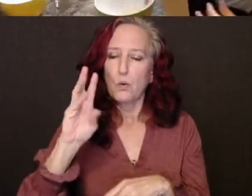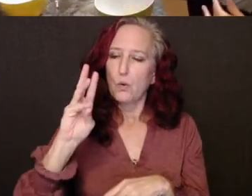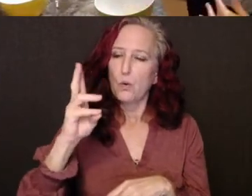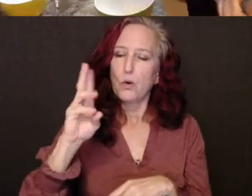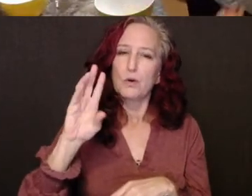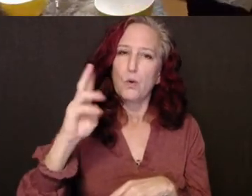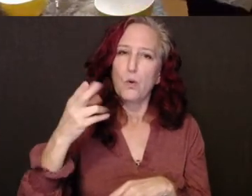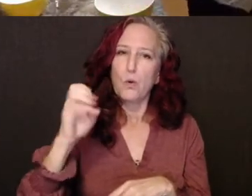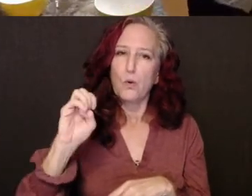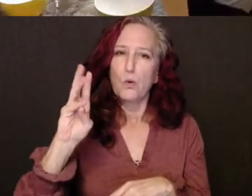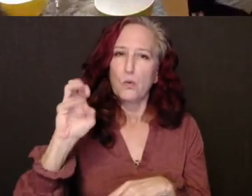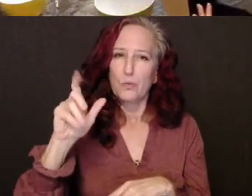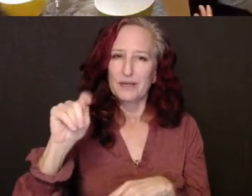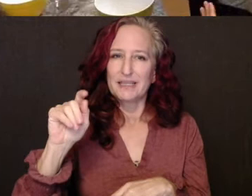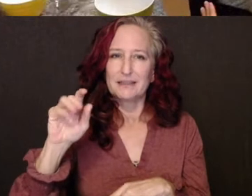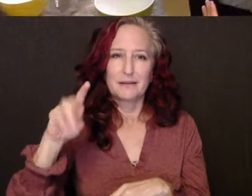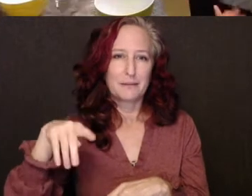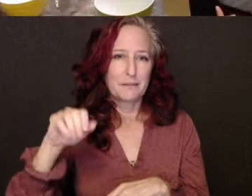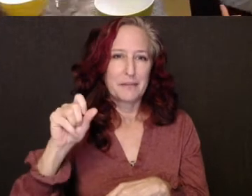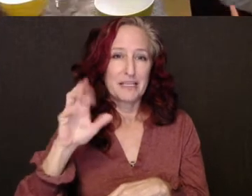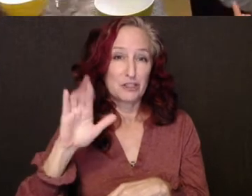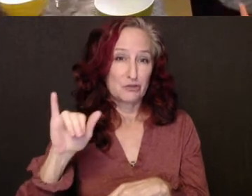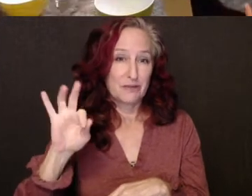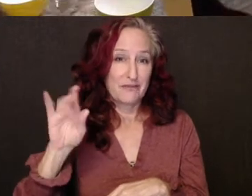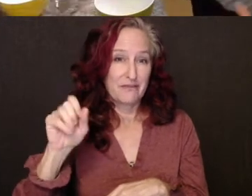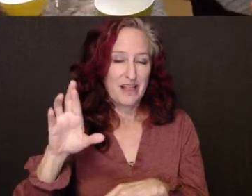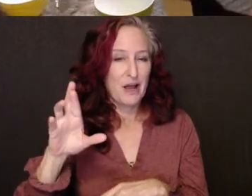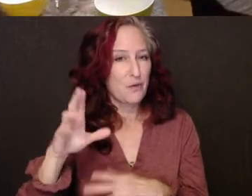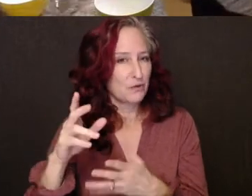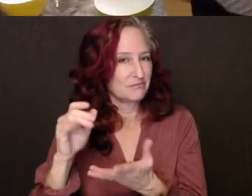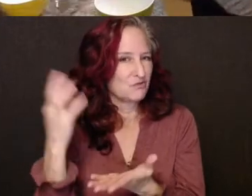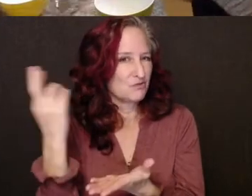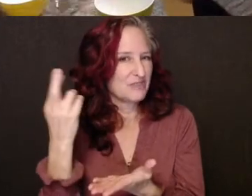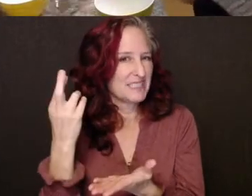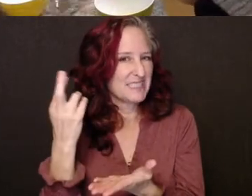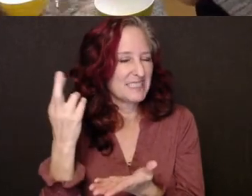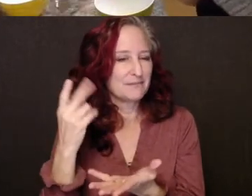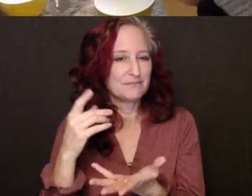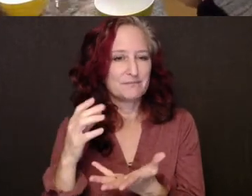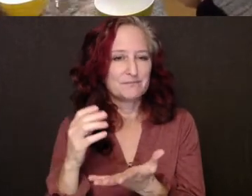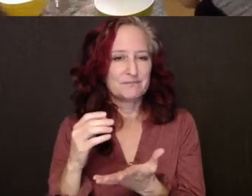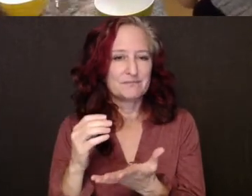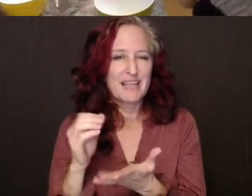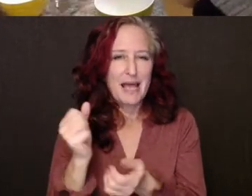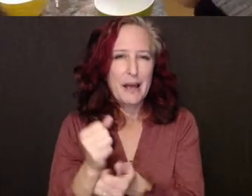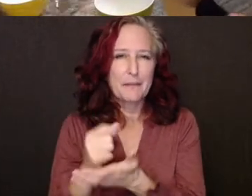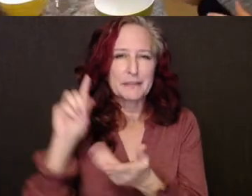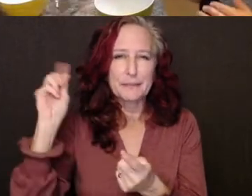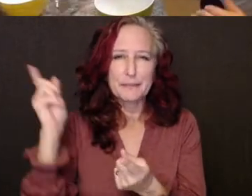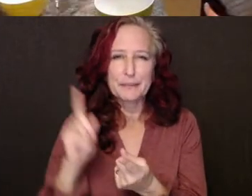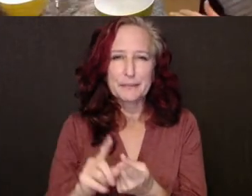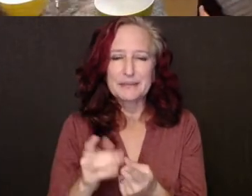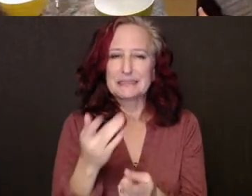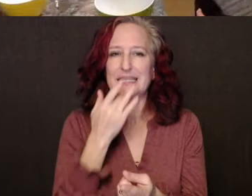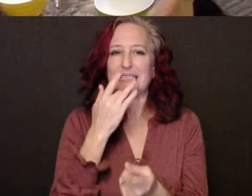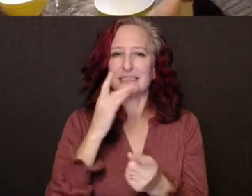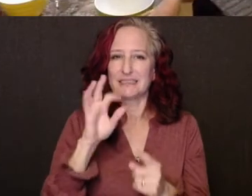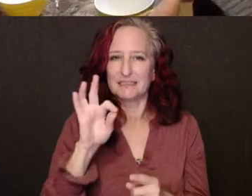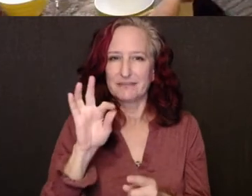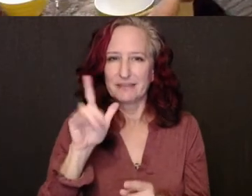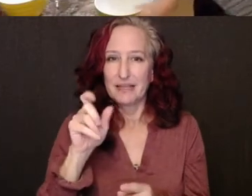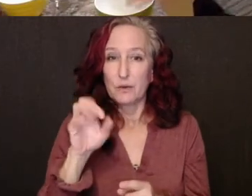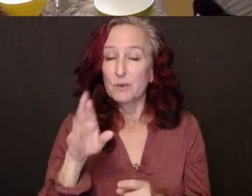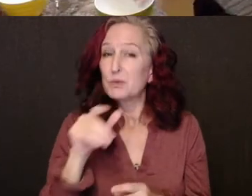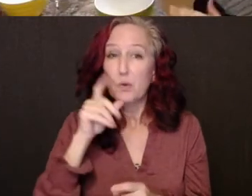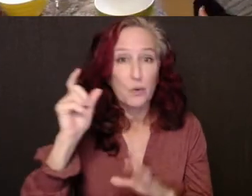I have very weird taste buds. I can actually taste flour in some baked goods. And so